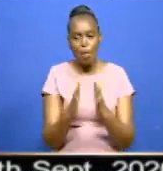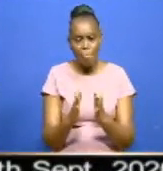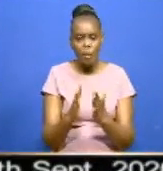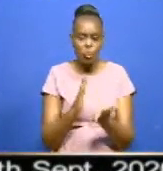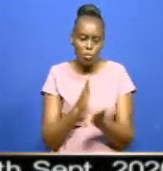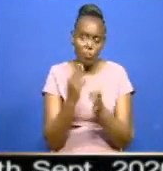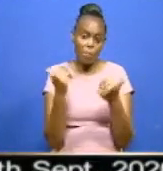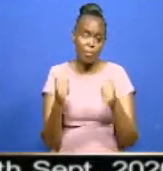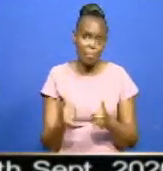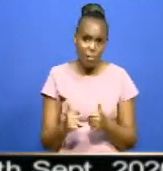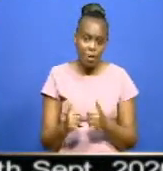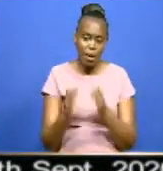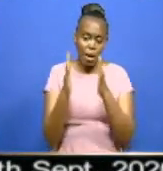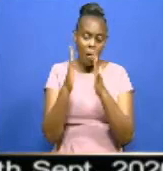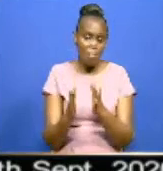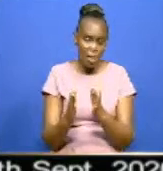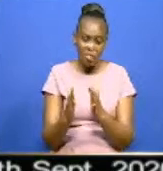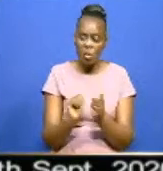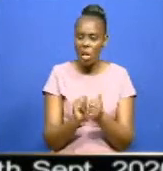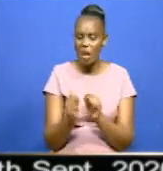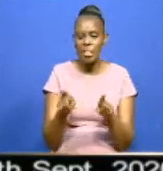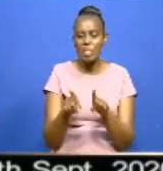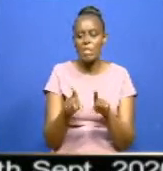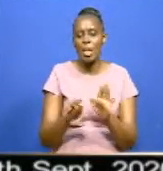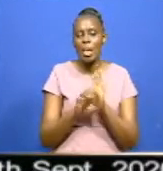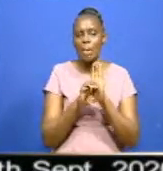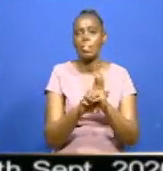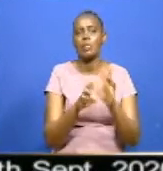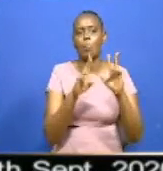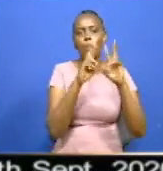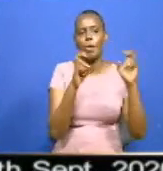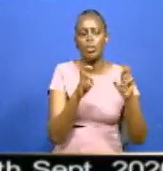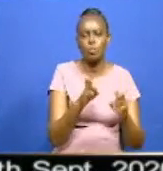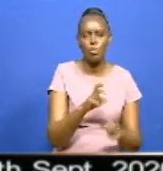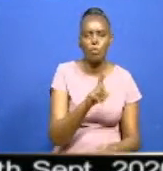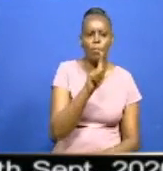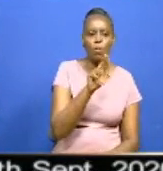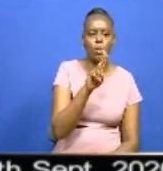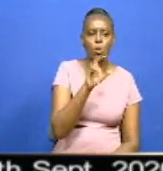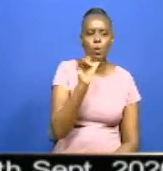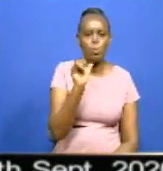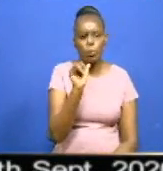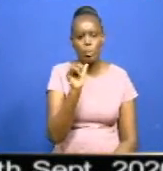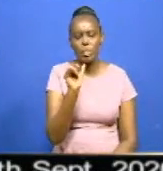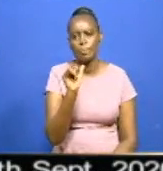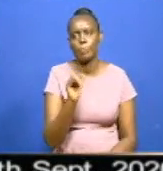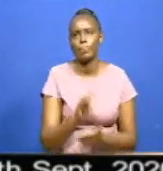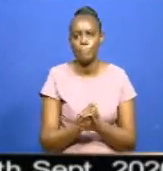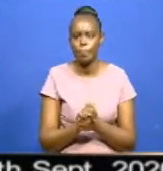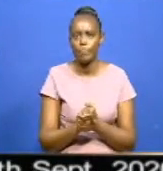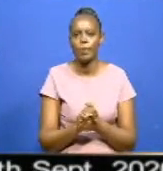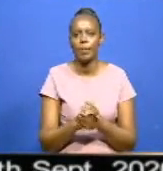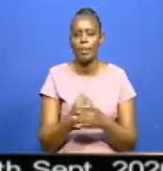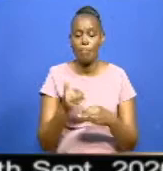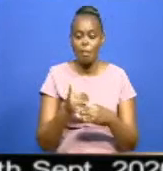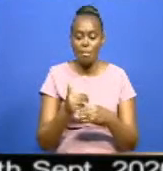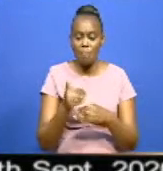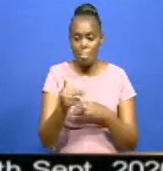confirmed, if somebody is just acting like the issue of Anne Nderitu. Mr. Speaker, I believe from now